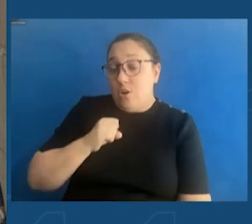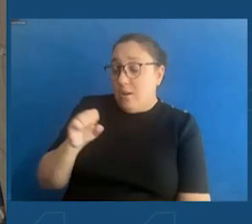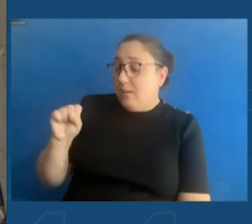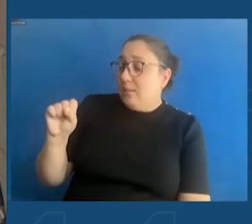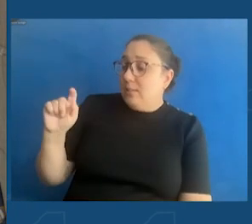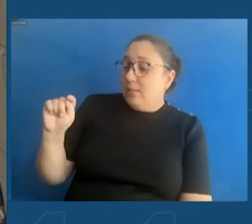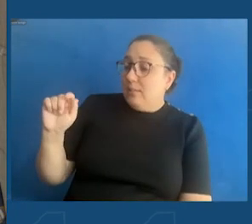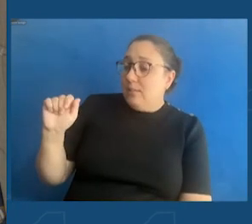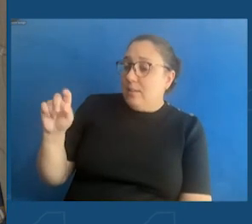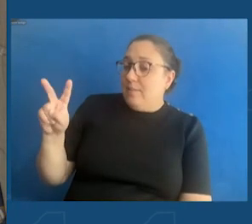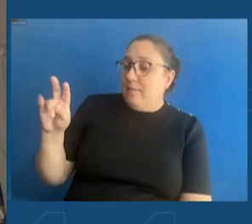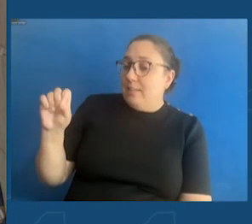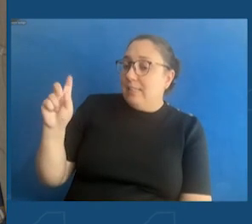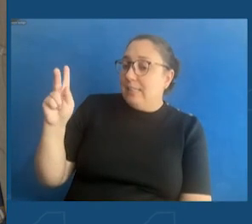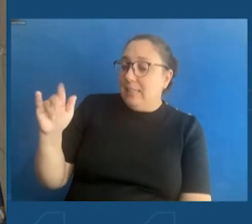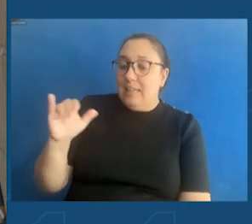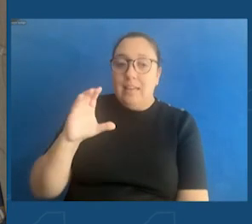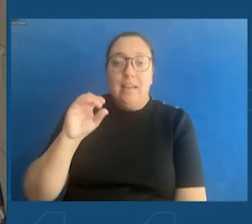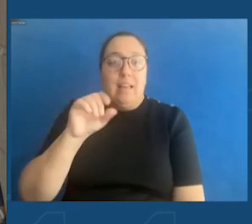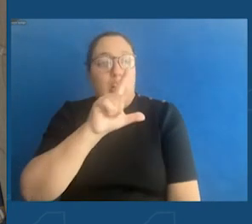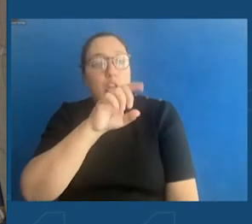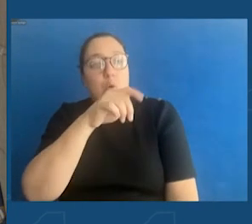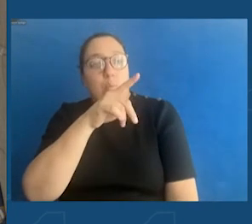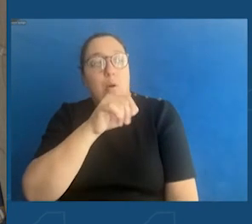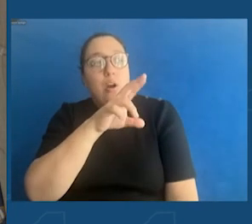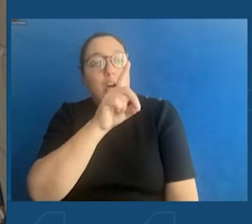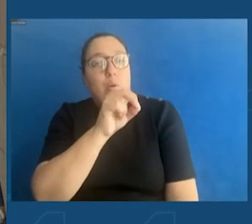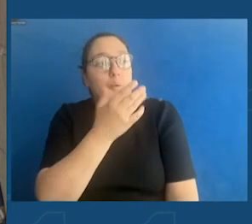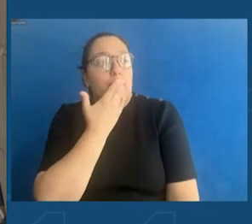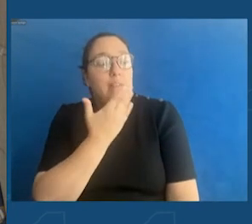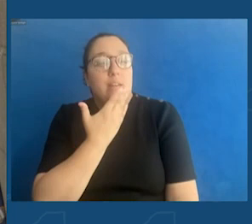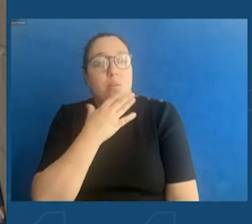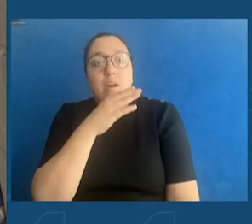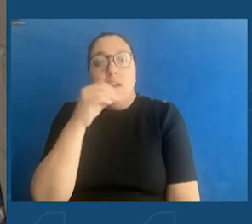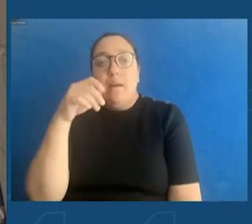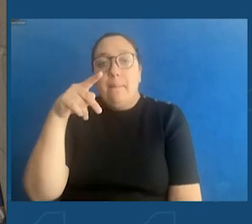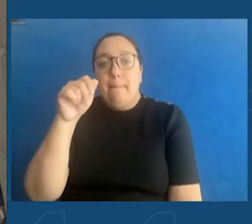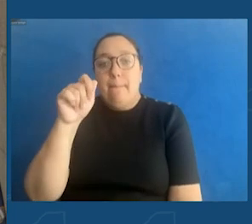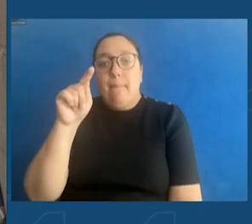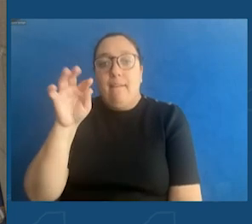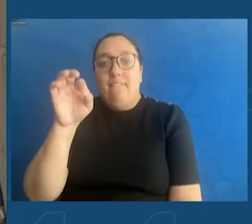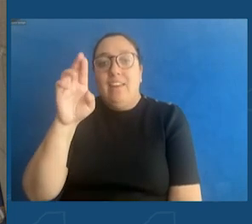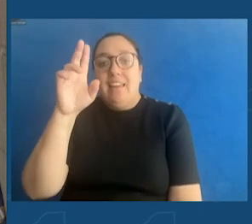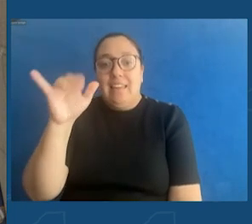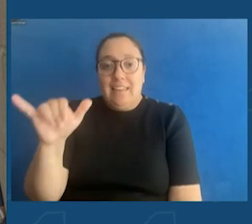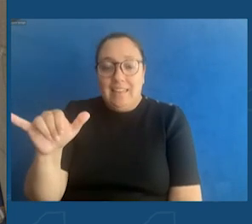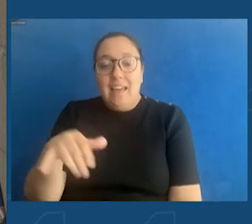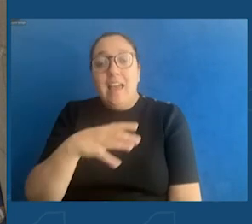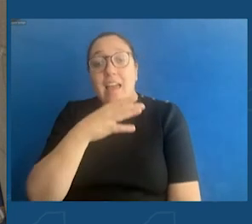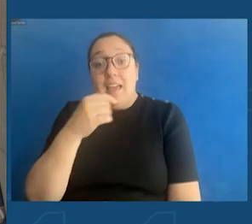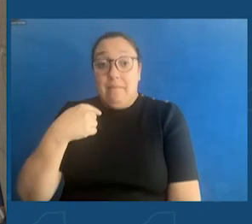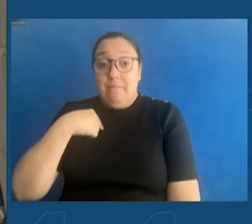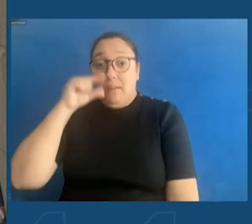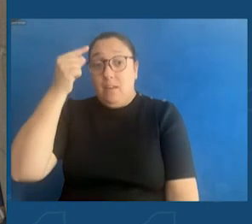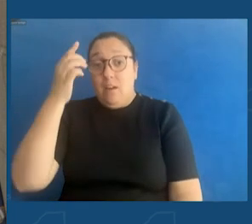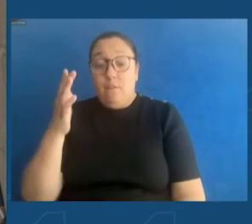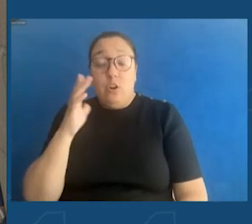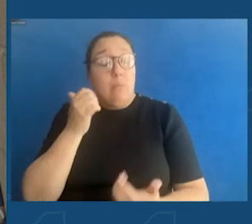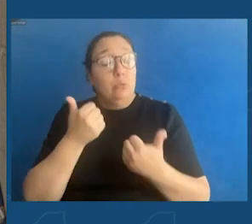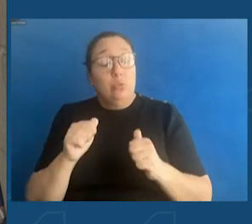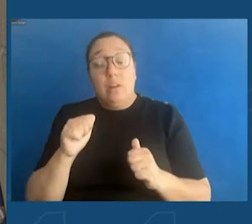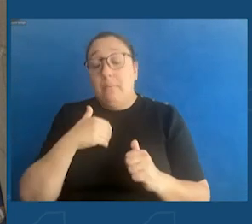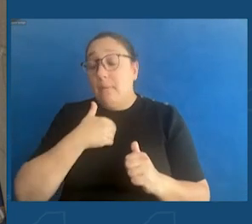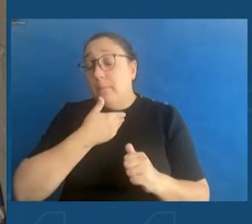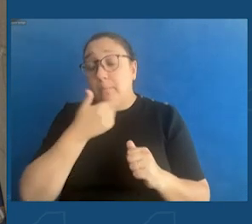Donna Lupardo for getting this through the legislature, and Pat Fahey for her leadership. And as governor, I'm doing everything I possibly can to support